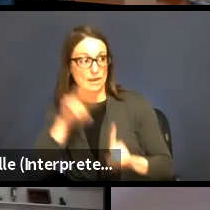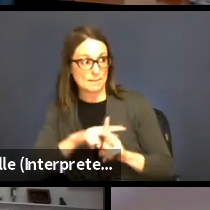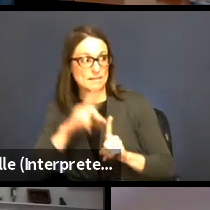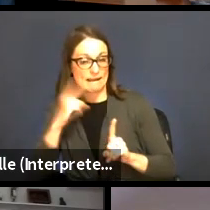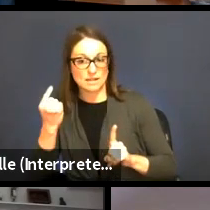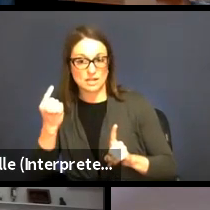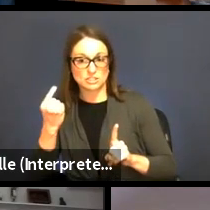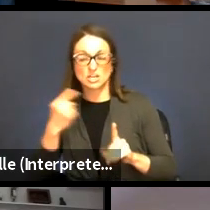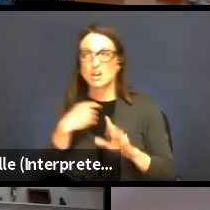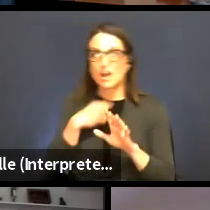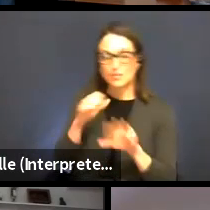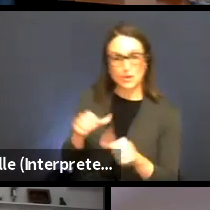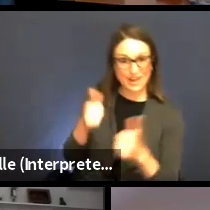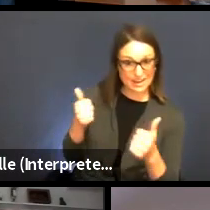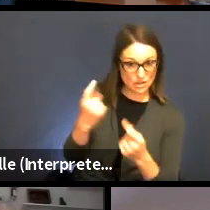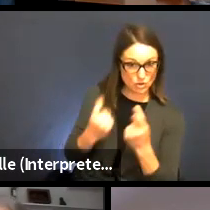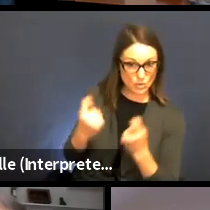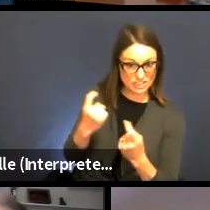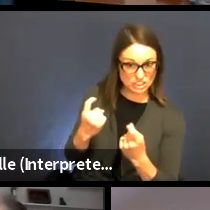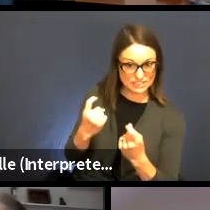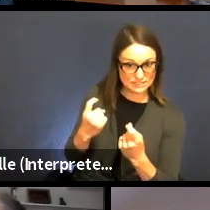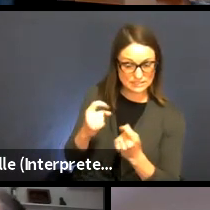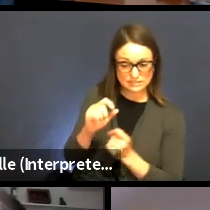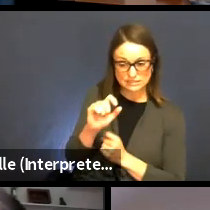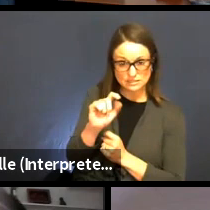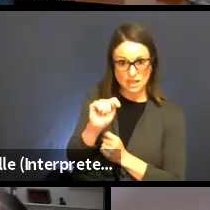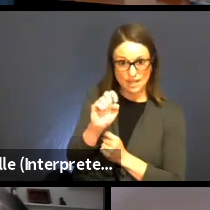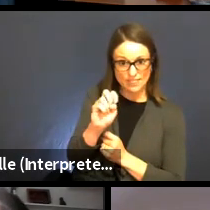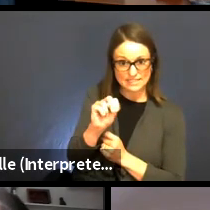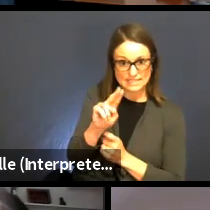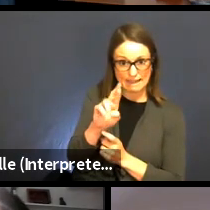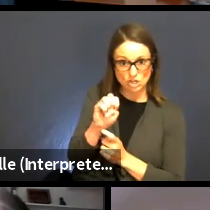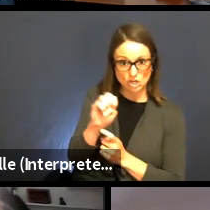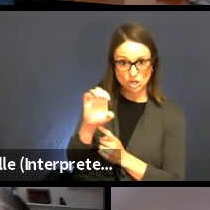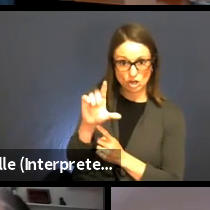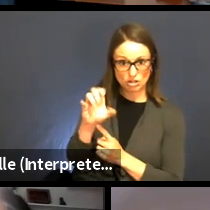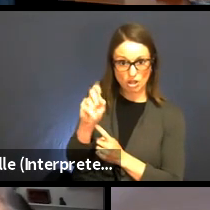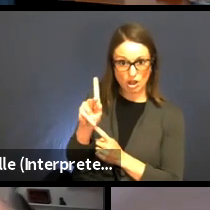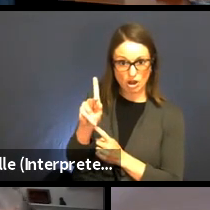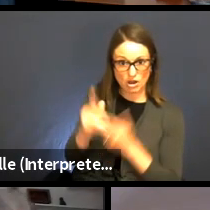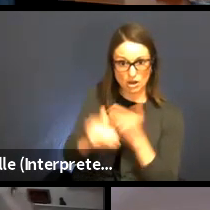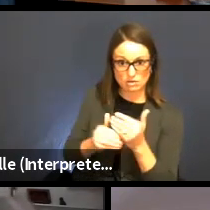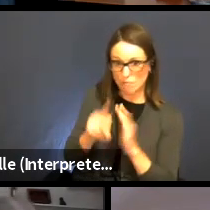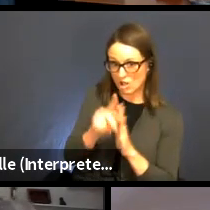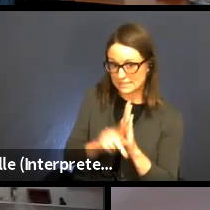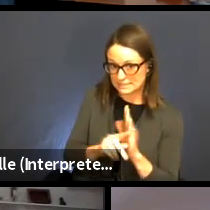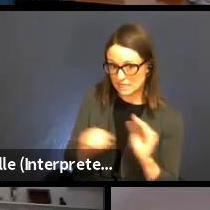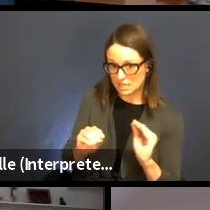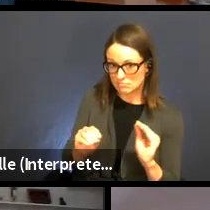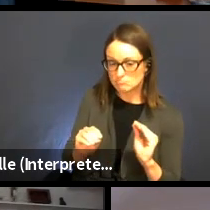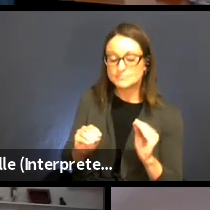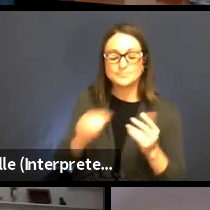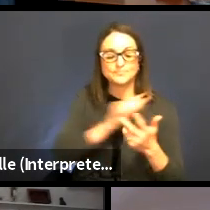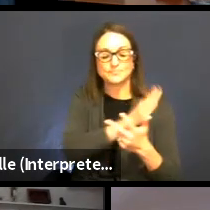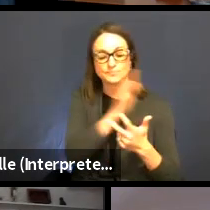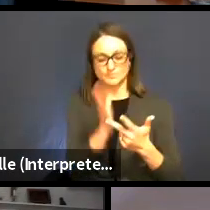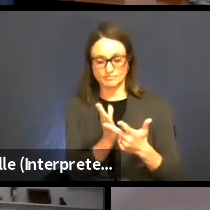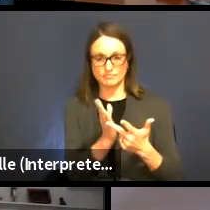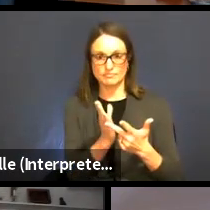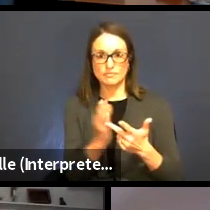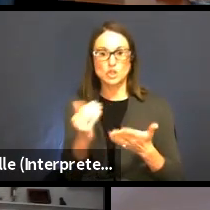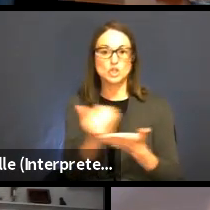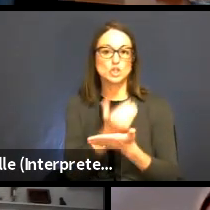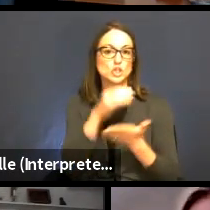Are there any other questions on the tenure clock policy? Okay, that brings us to the last one, which is our new student code